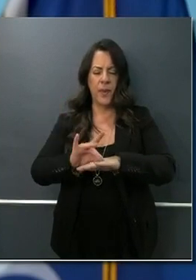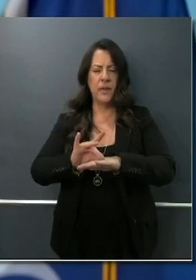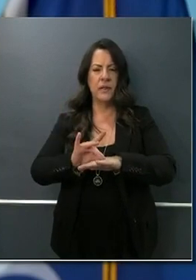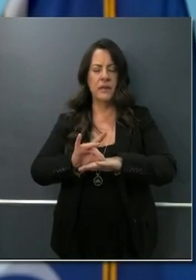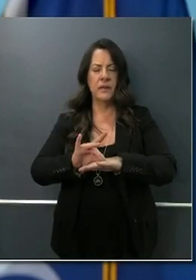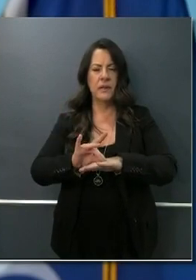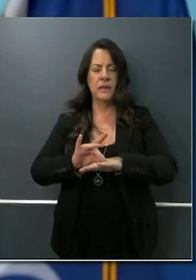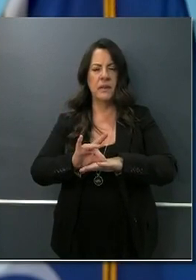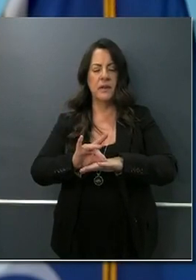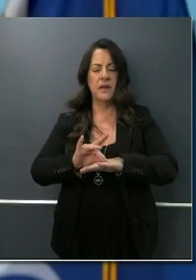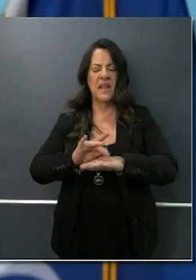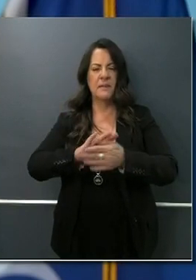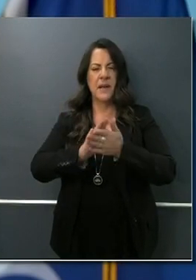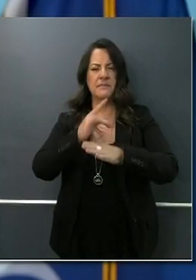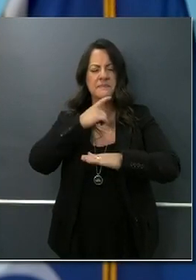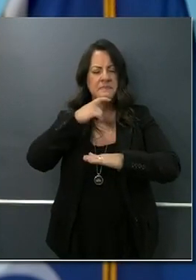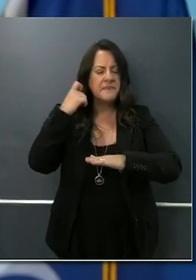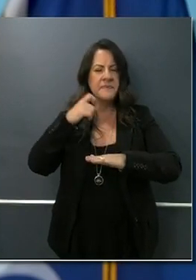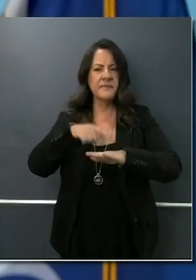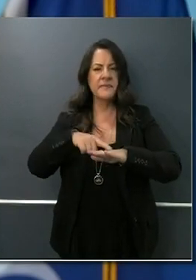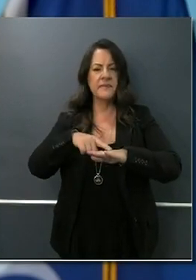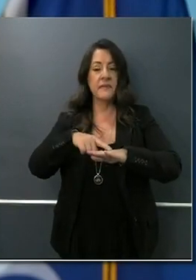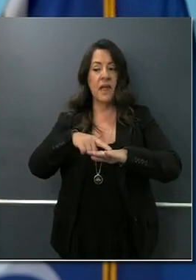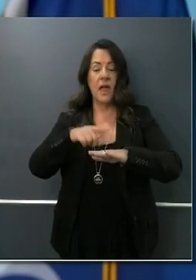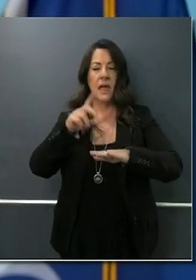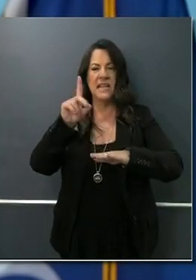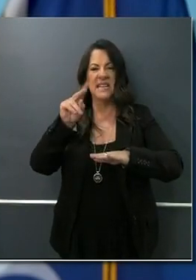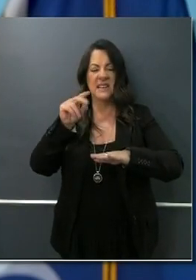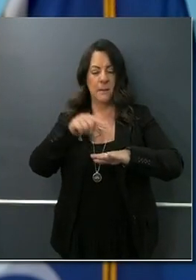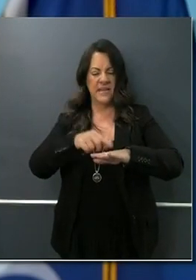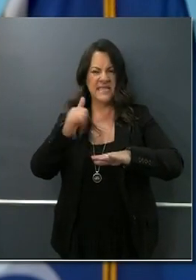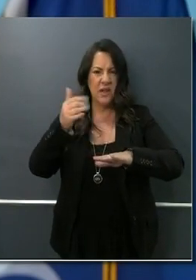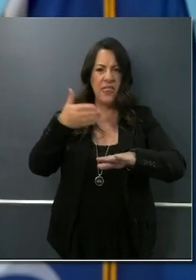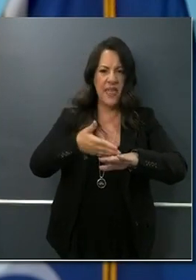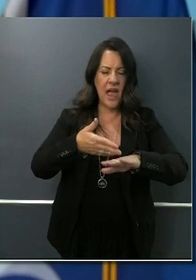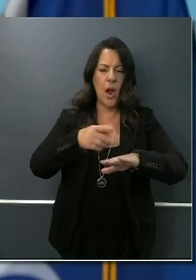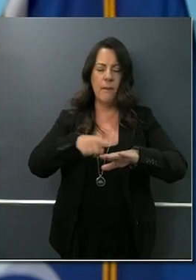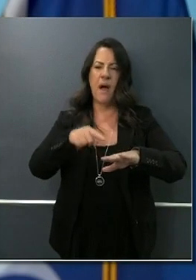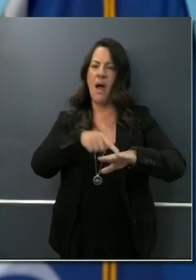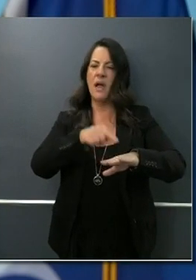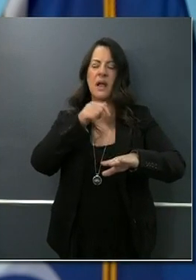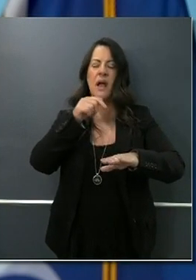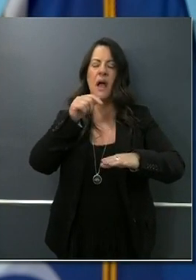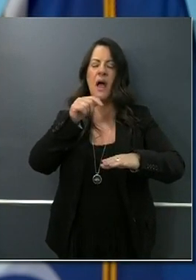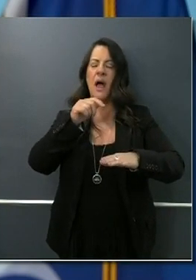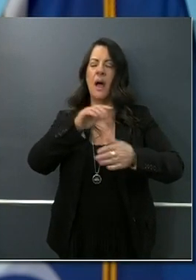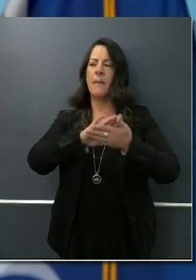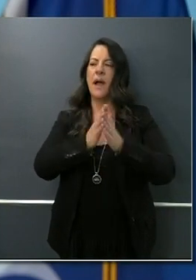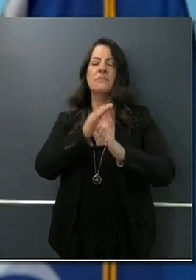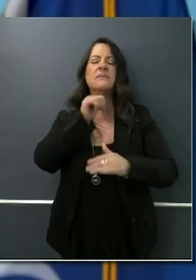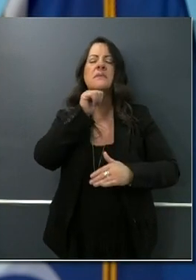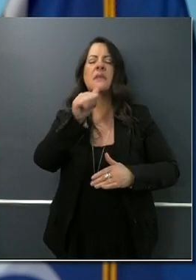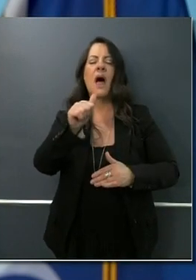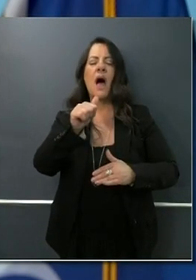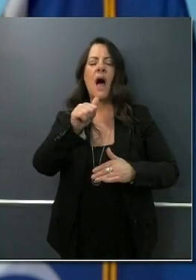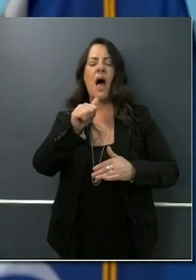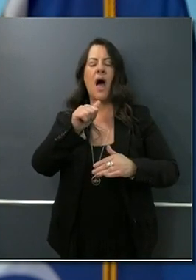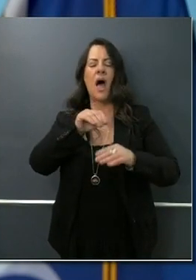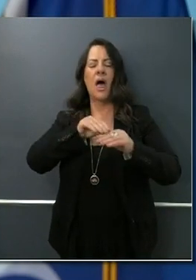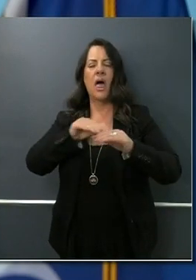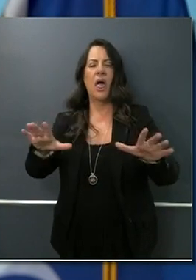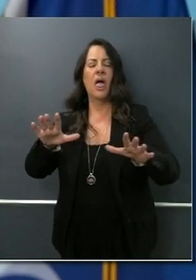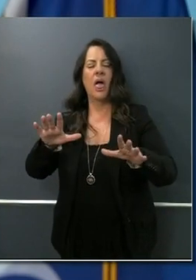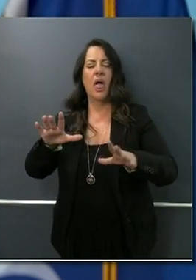DNA would still be there, it's not necessarily infectious. So we have information on how long that virus can live on somewhere, how long it can